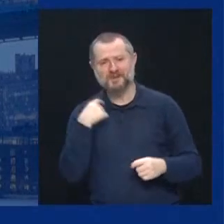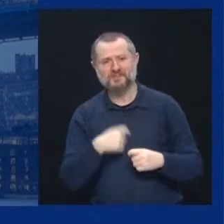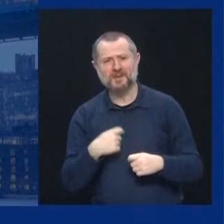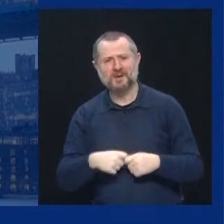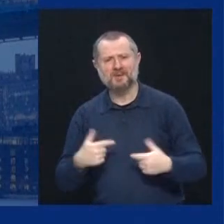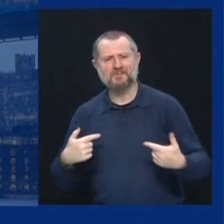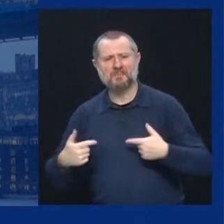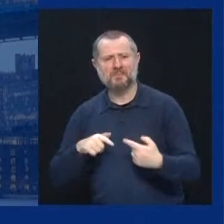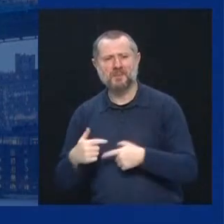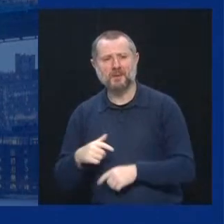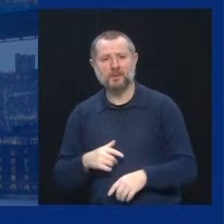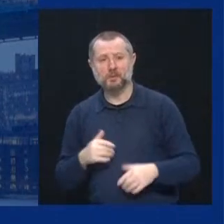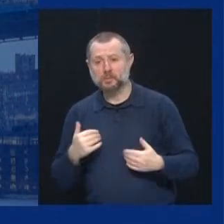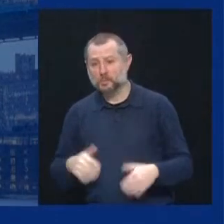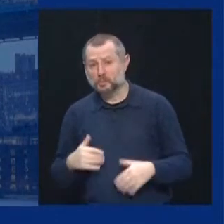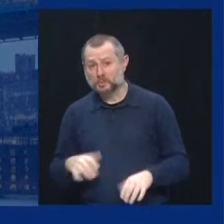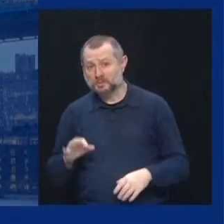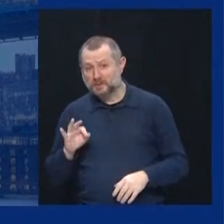92%.